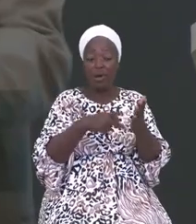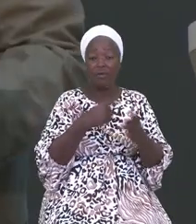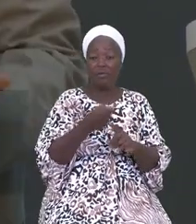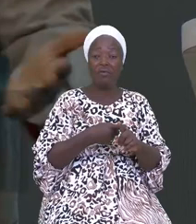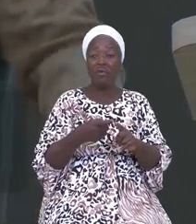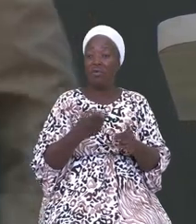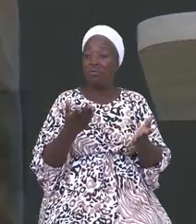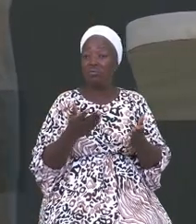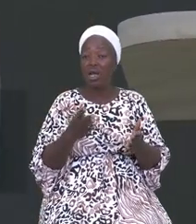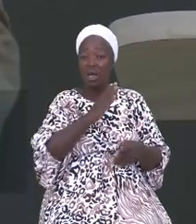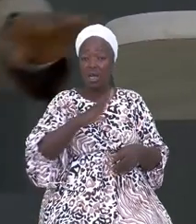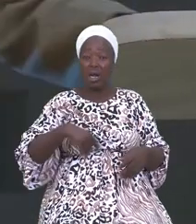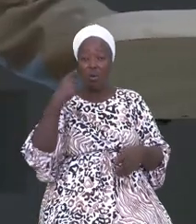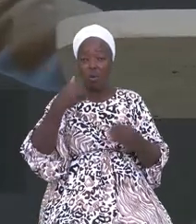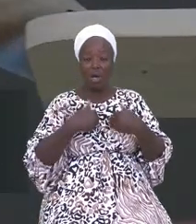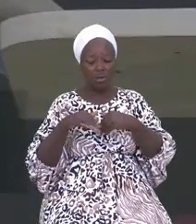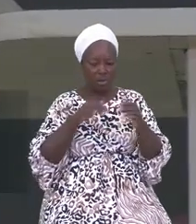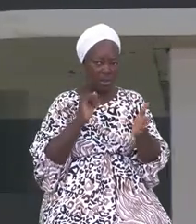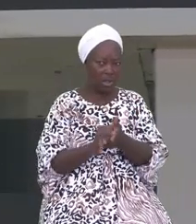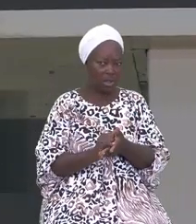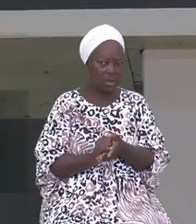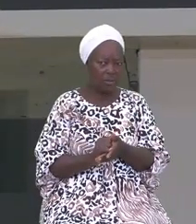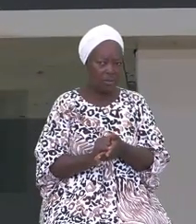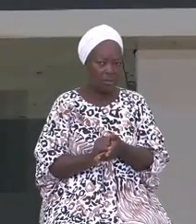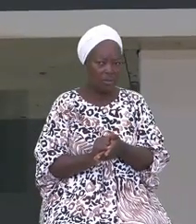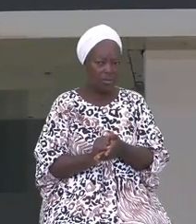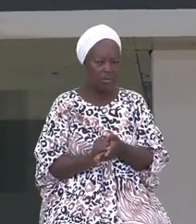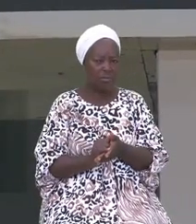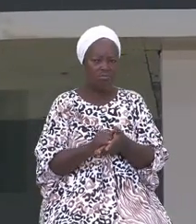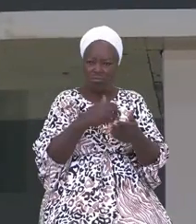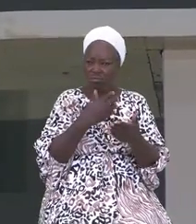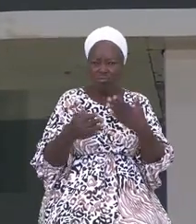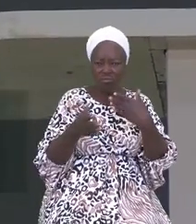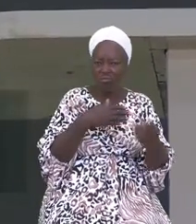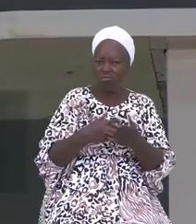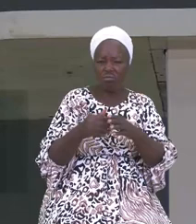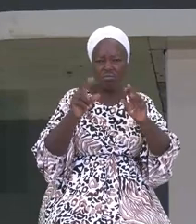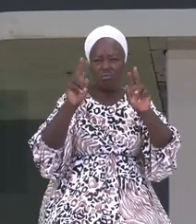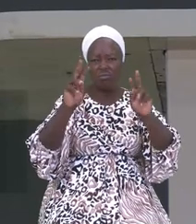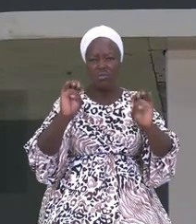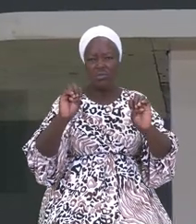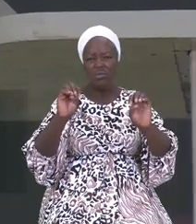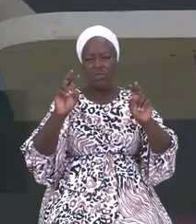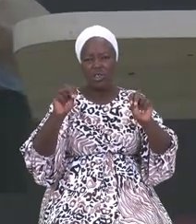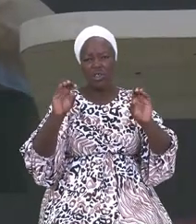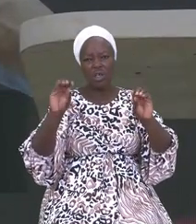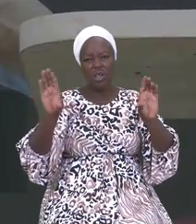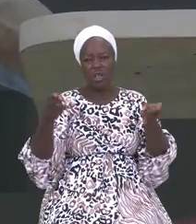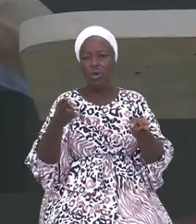who has done that. Even Enoch. Enoch lived